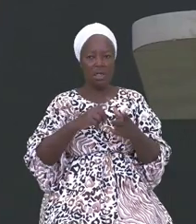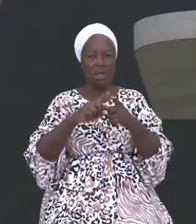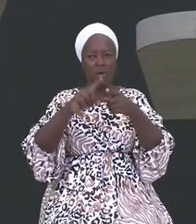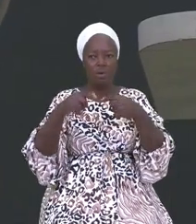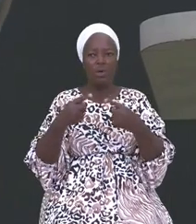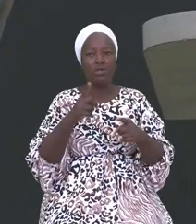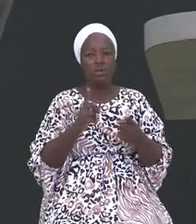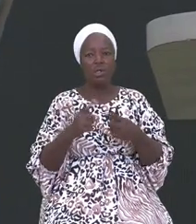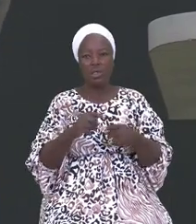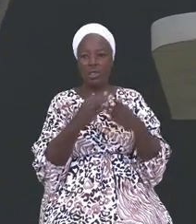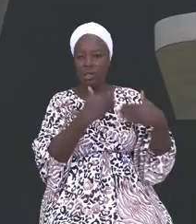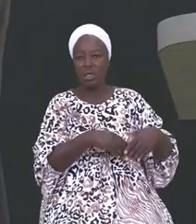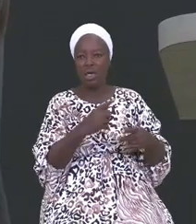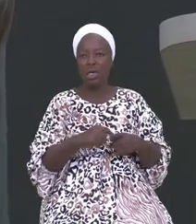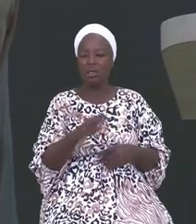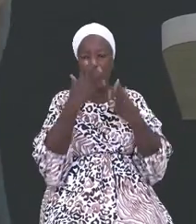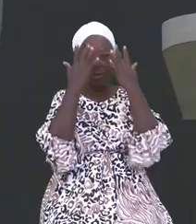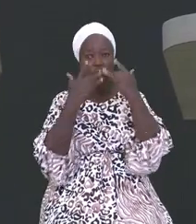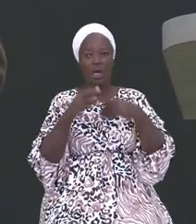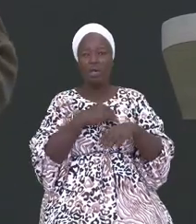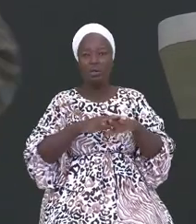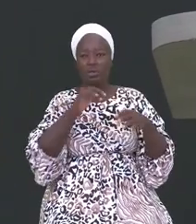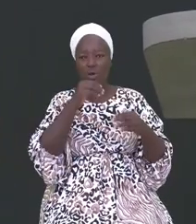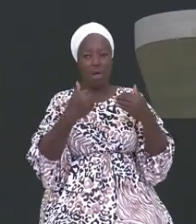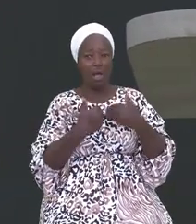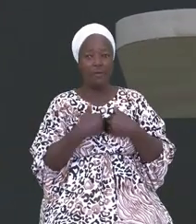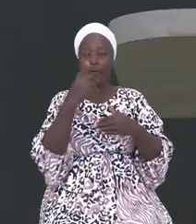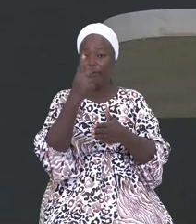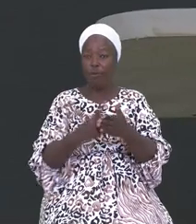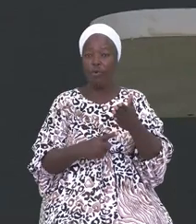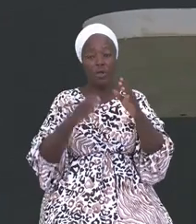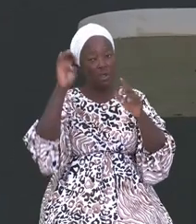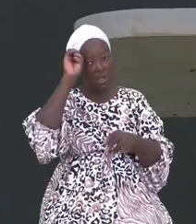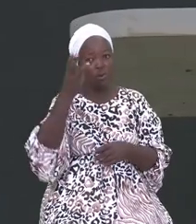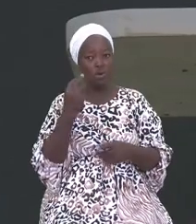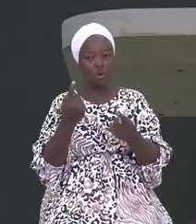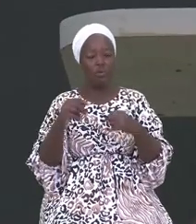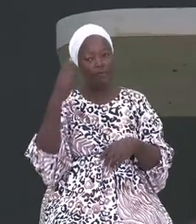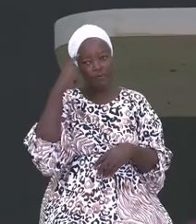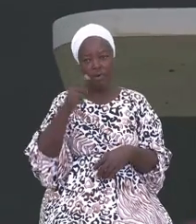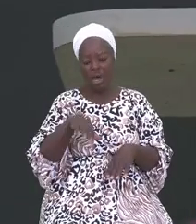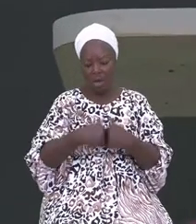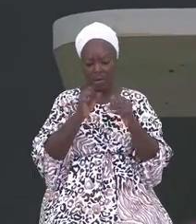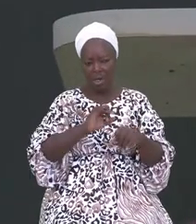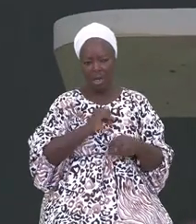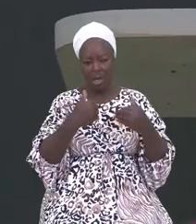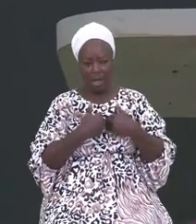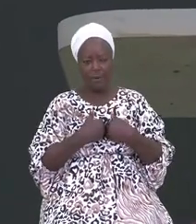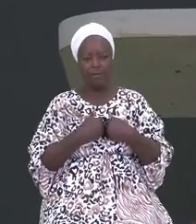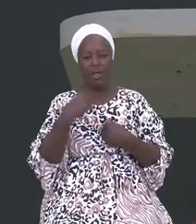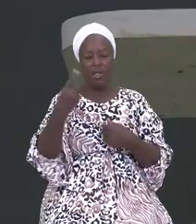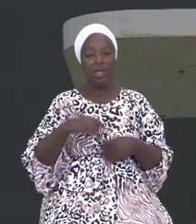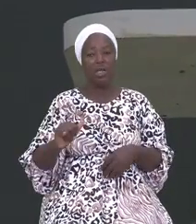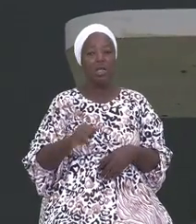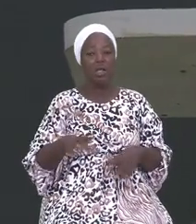sorrowful, and he didn't have what he was coming for. How can I have eternal life? And he